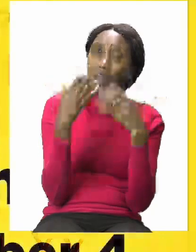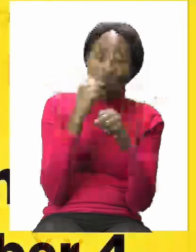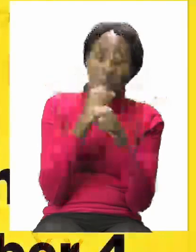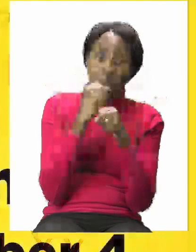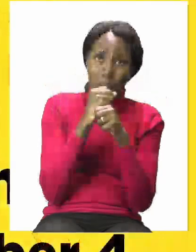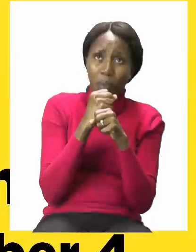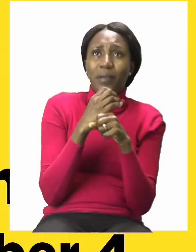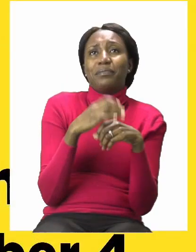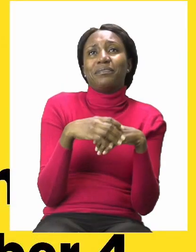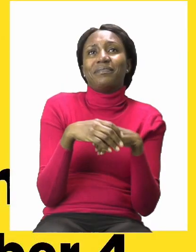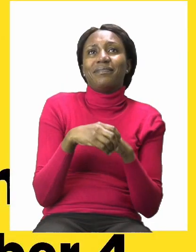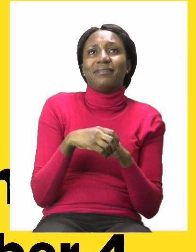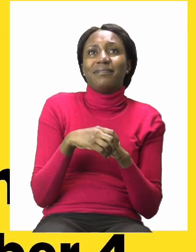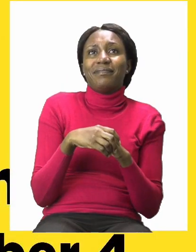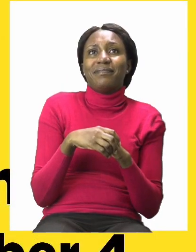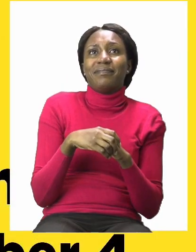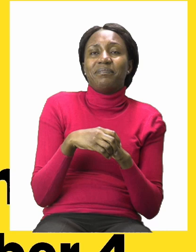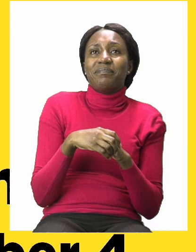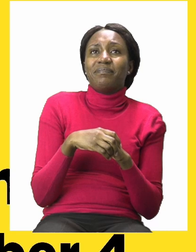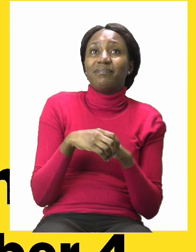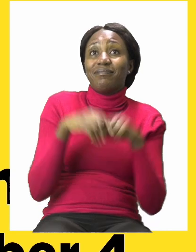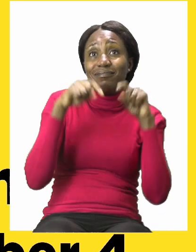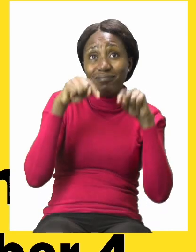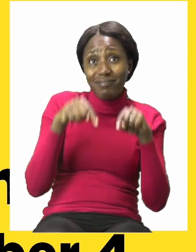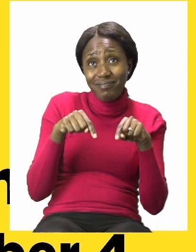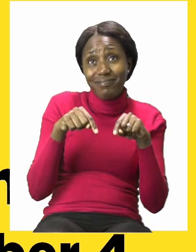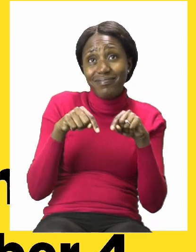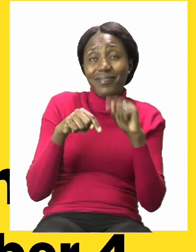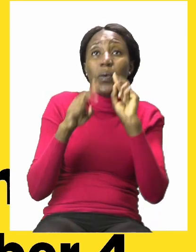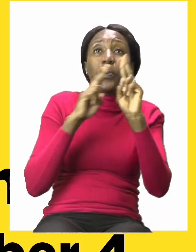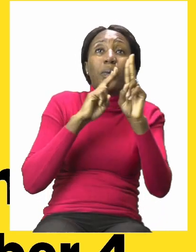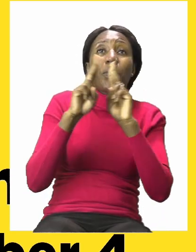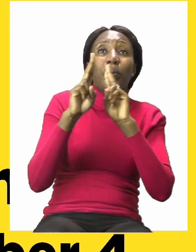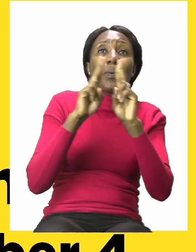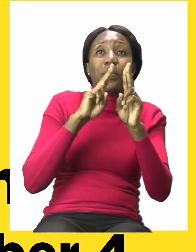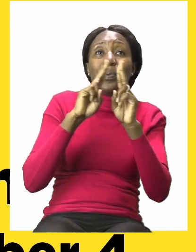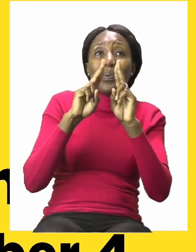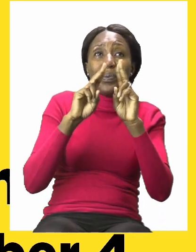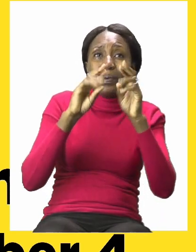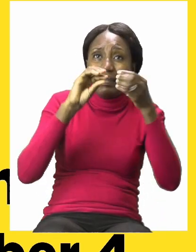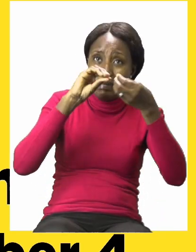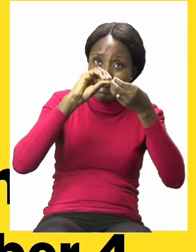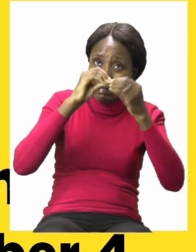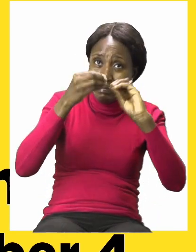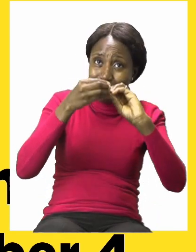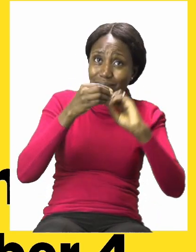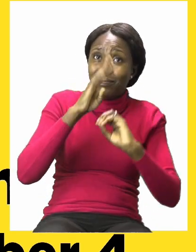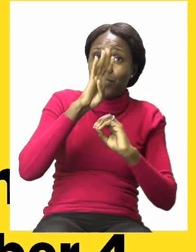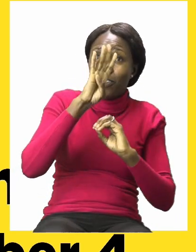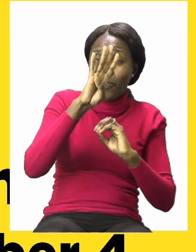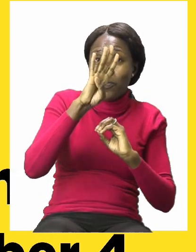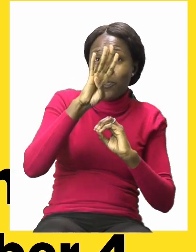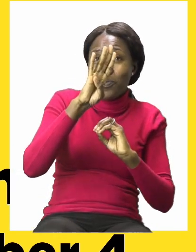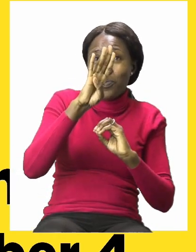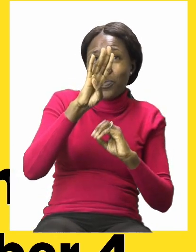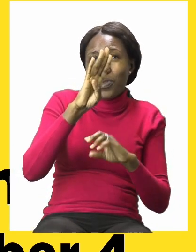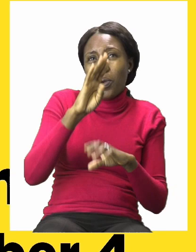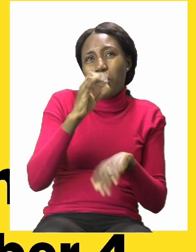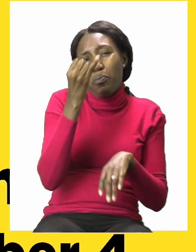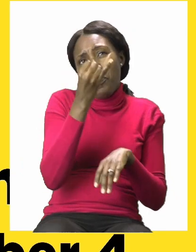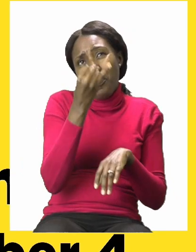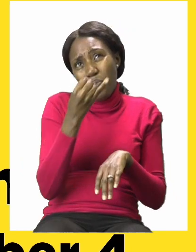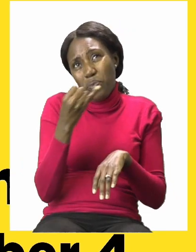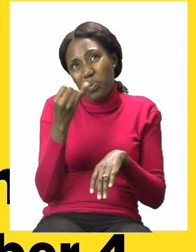else. For today's lesson, my friends, we will start with the number 4,